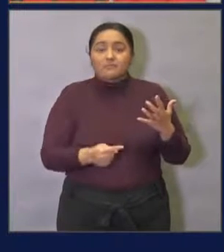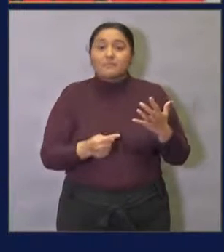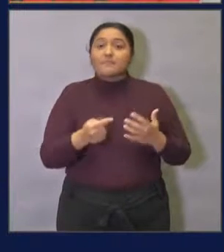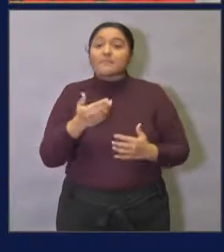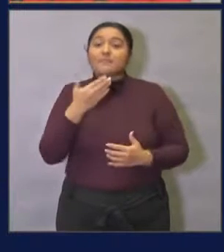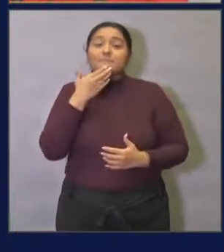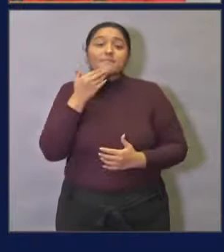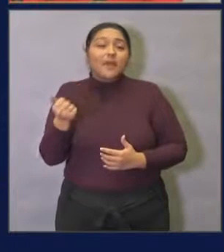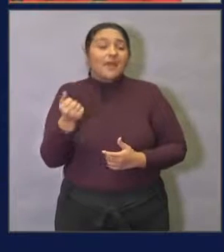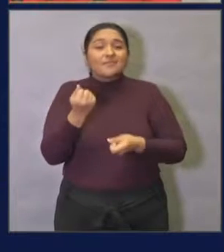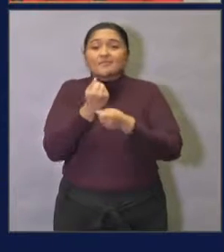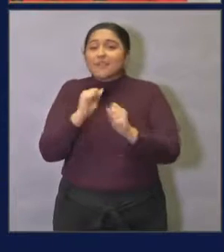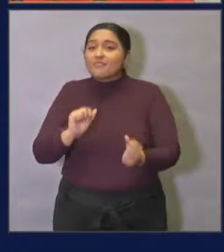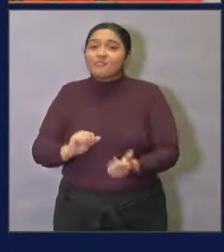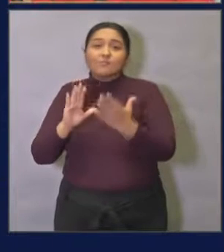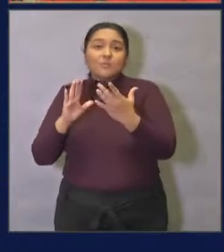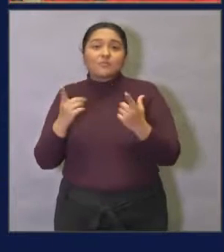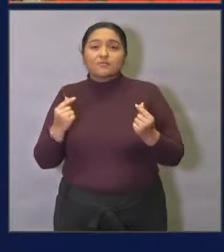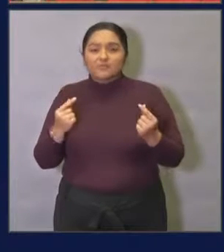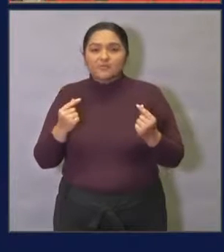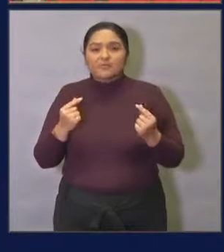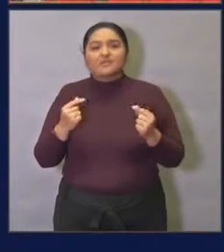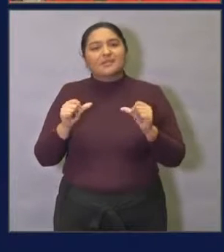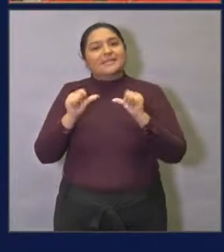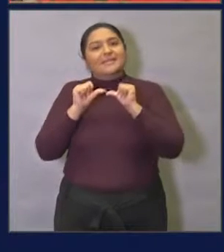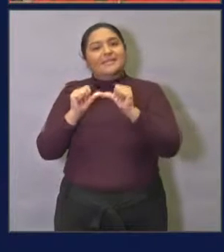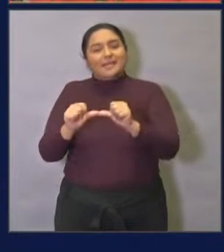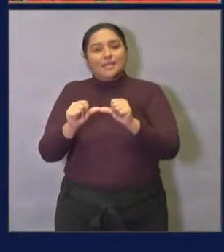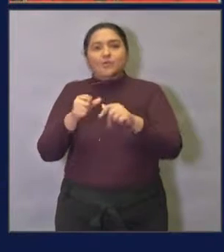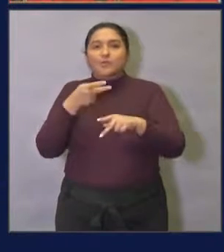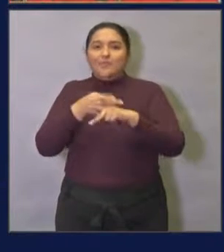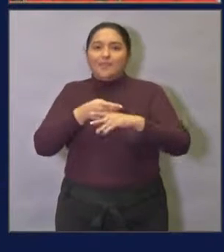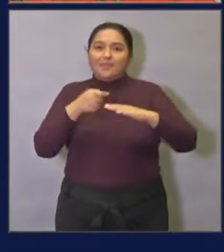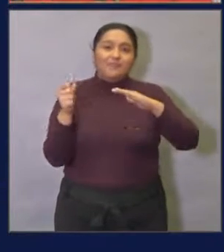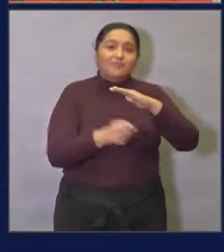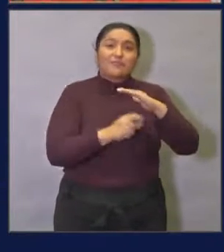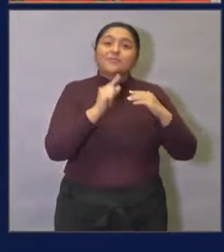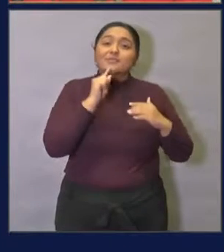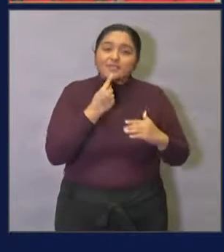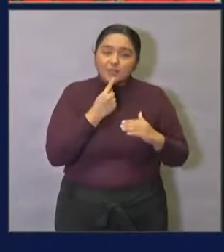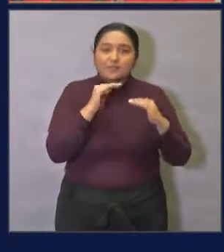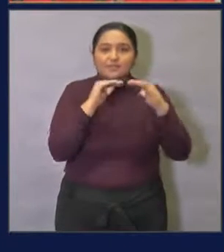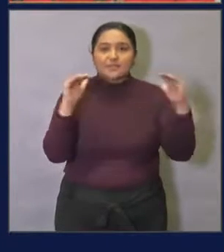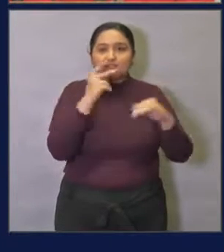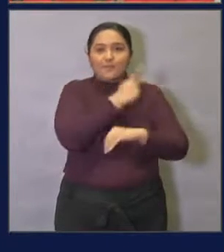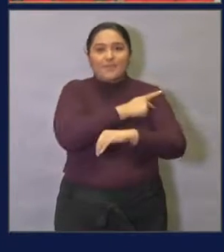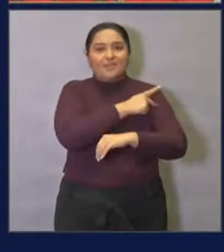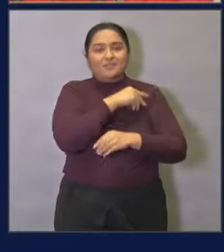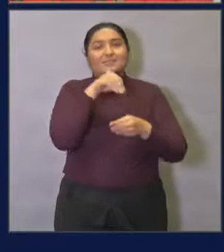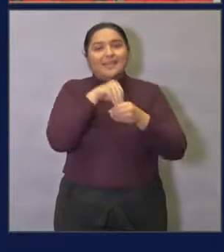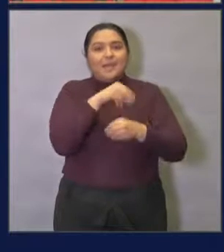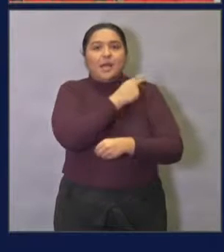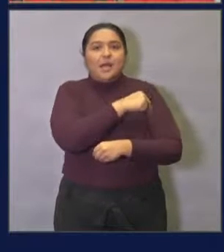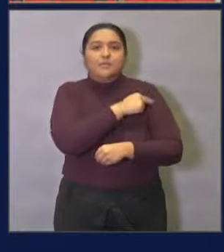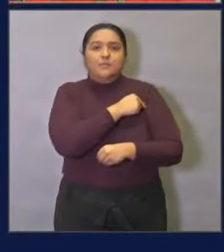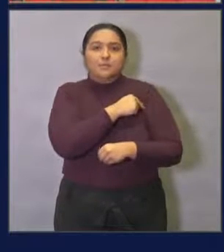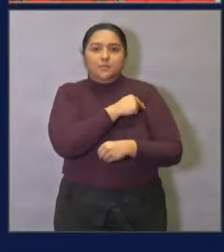approach must be to continue to care for acute level patients within the four walls of an acute